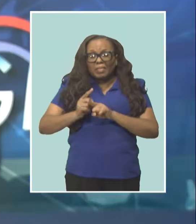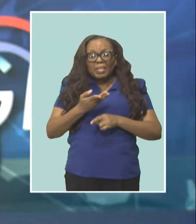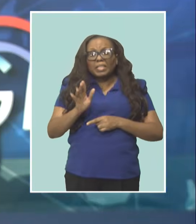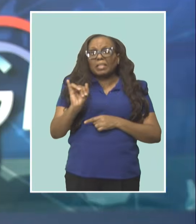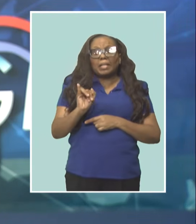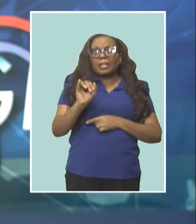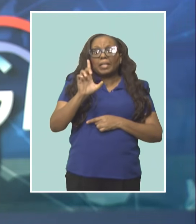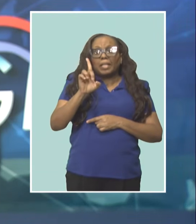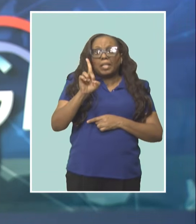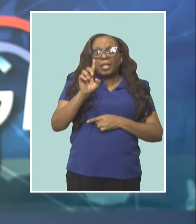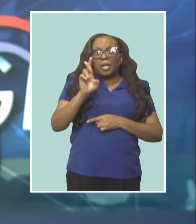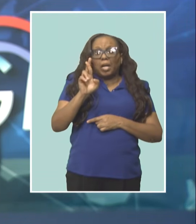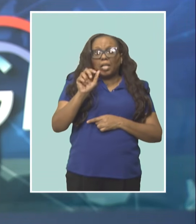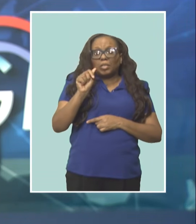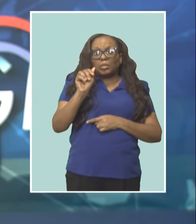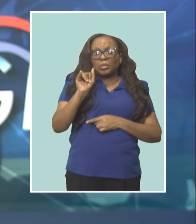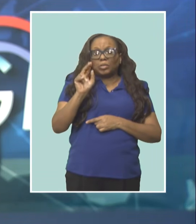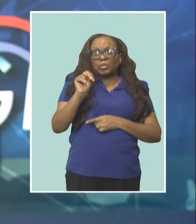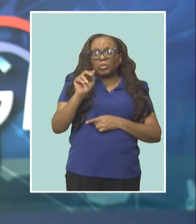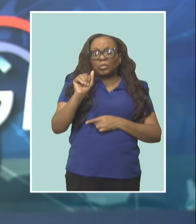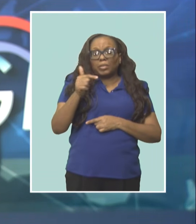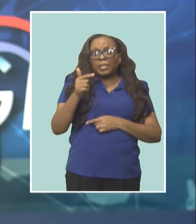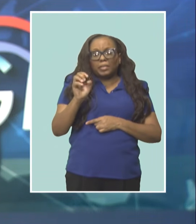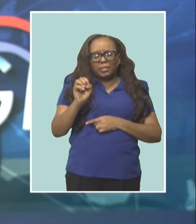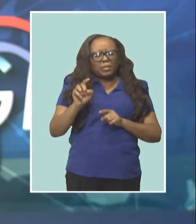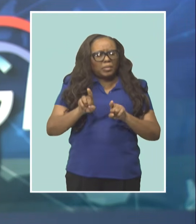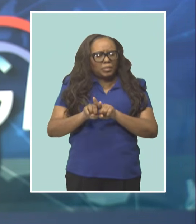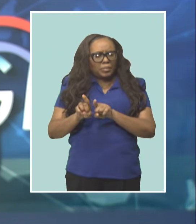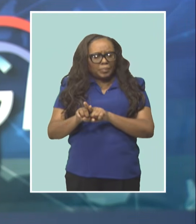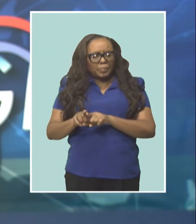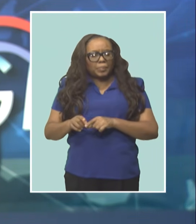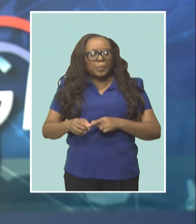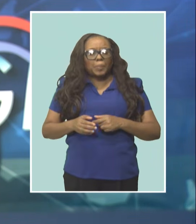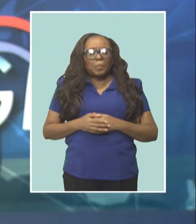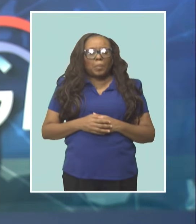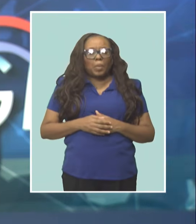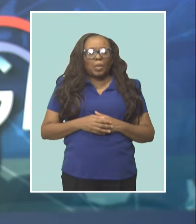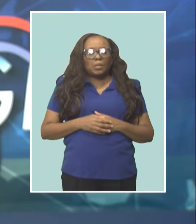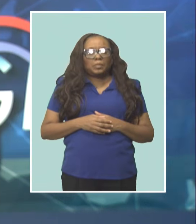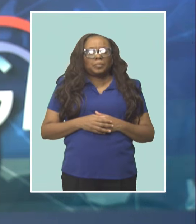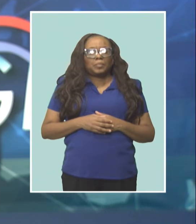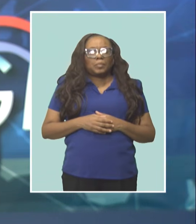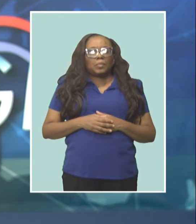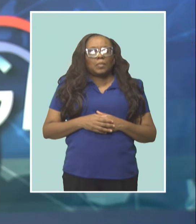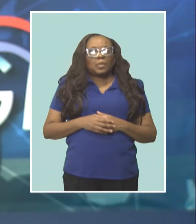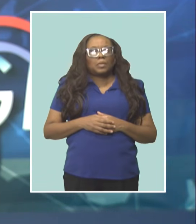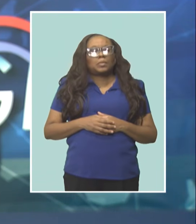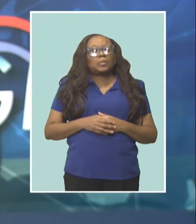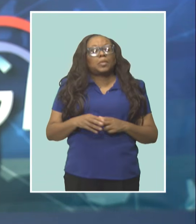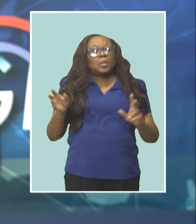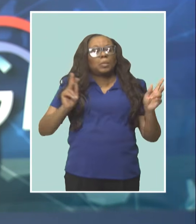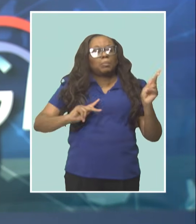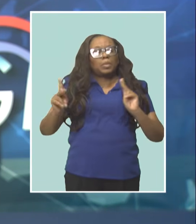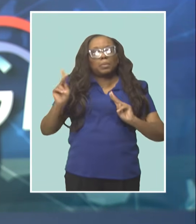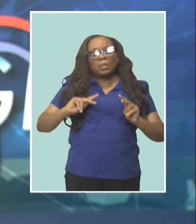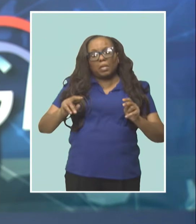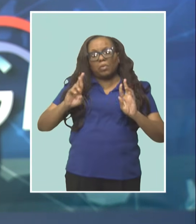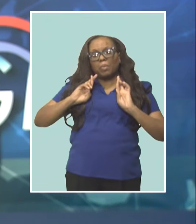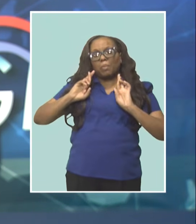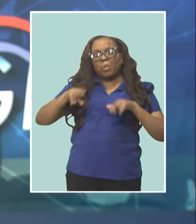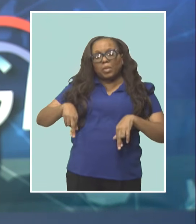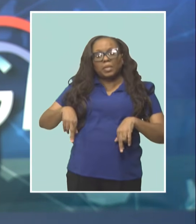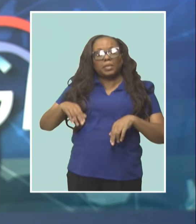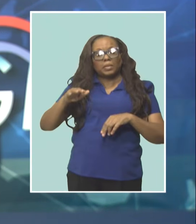News. The number of child abuse cases reported to the Child Care Board remained steady over the past 3 years. Minister of